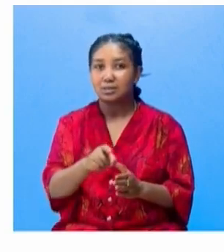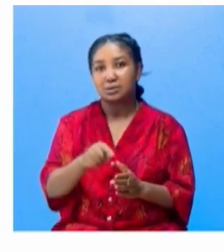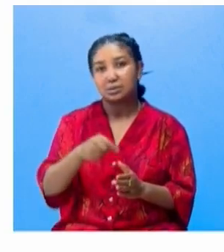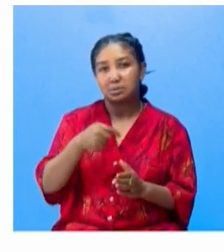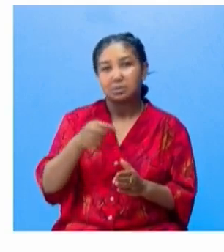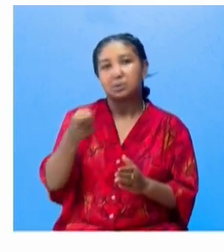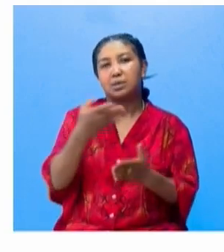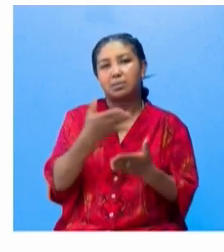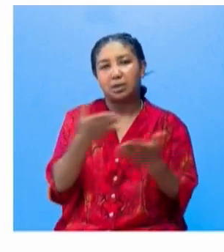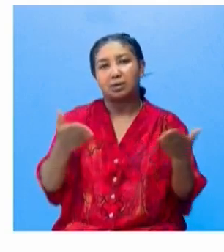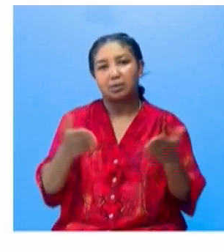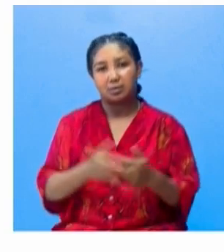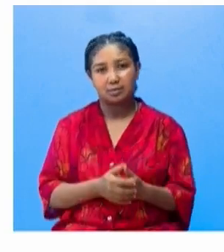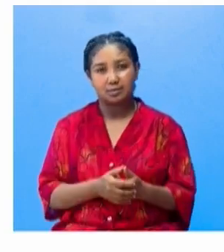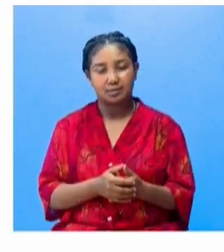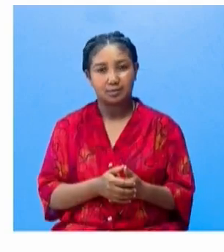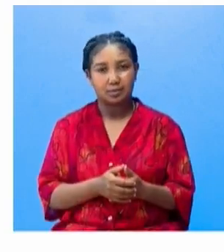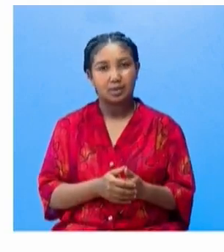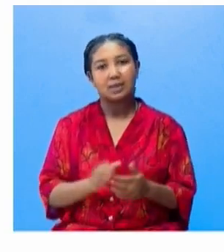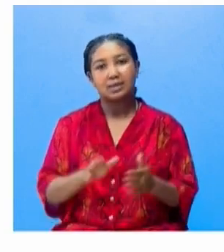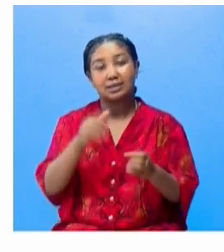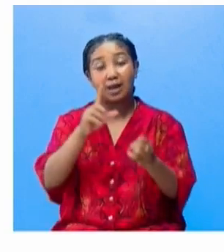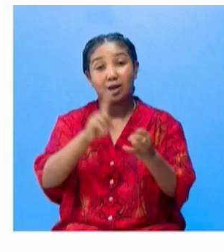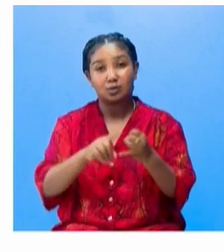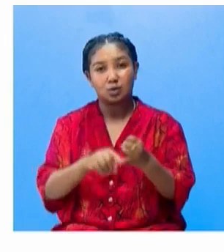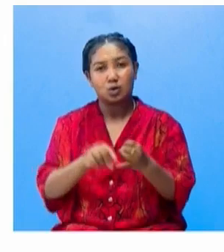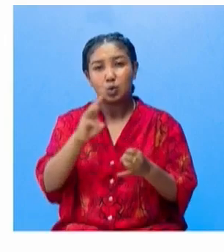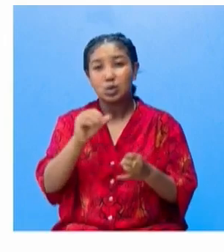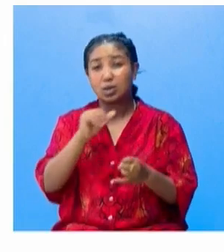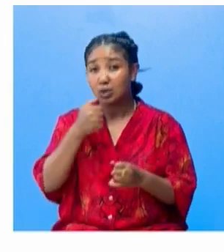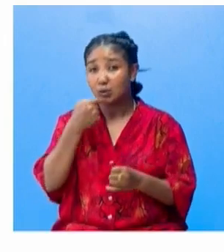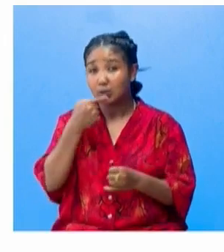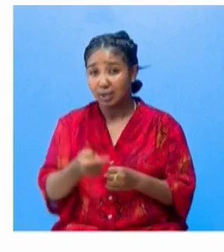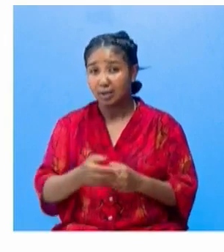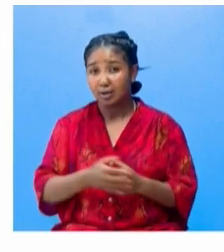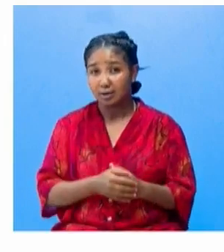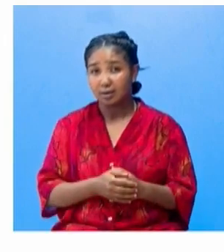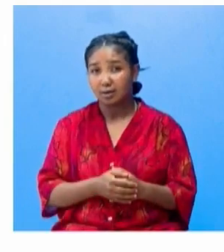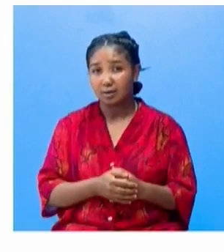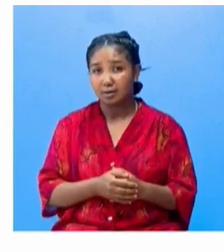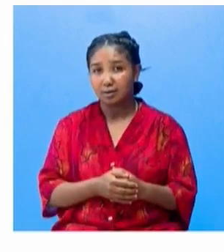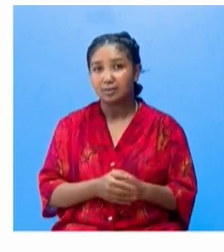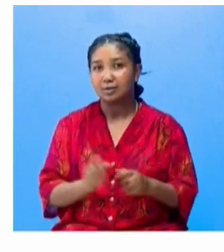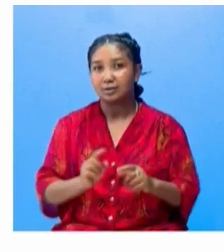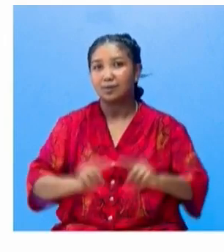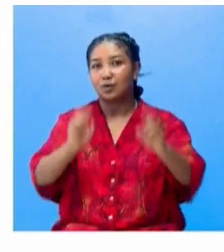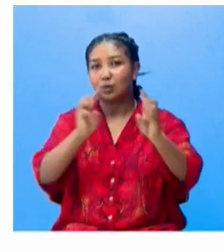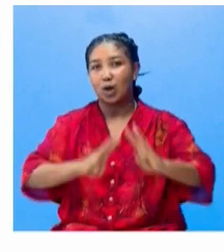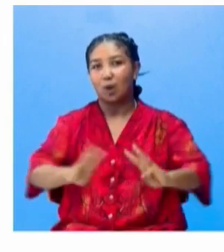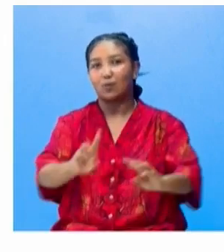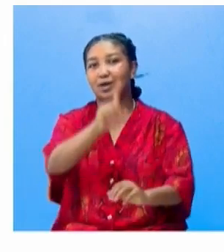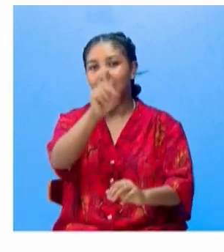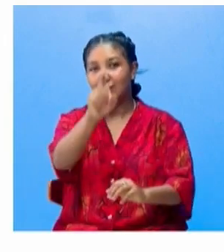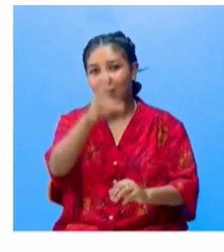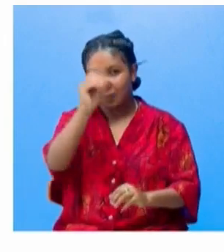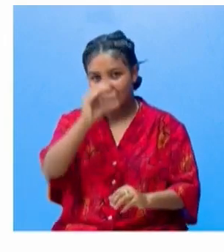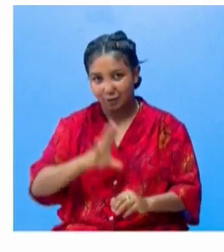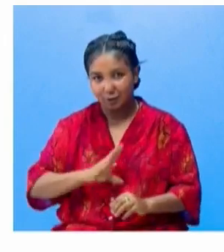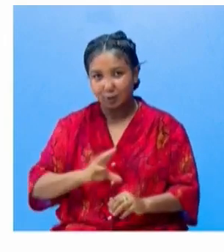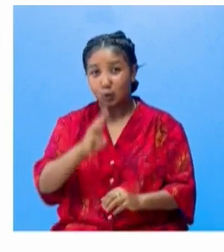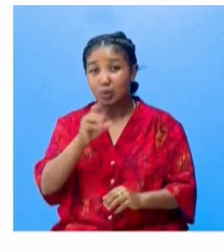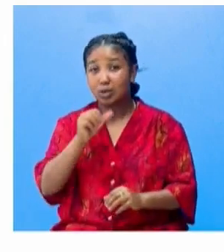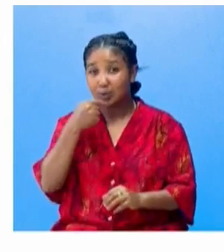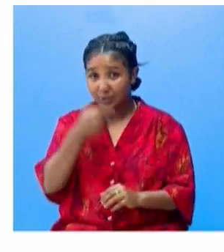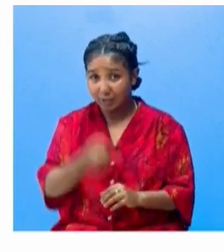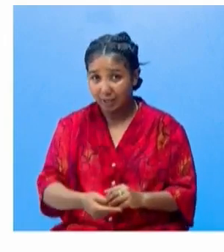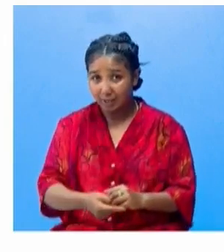on some issue, okay? Then the last one, wouldn't you say, this is also a different way of asking for a person. Wouldn't you